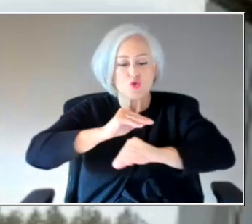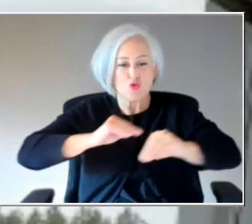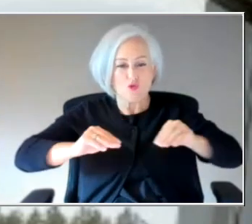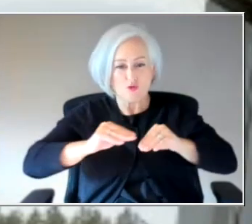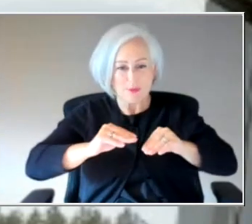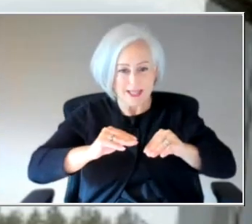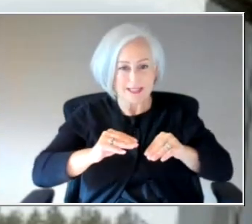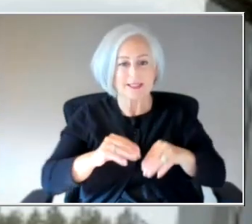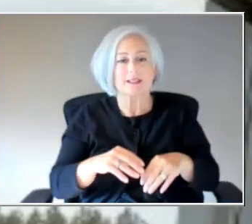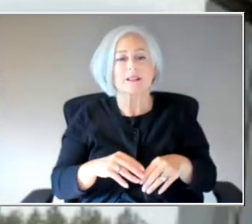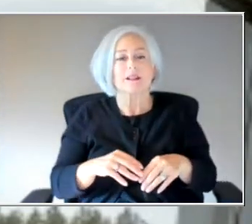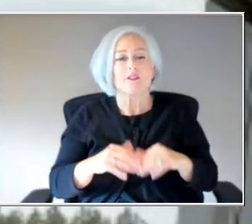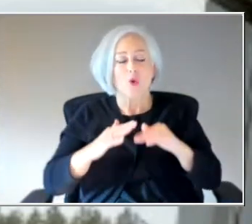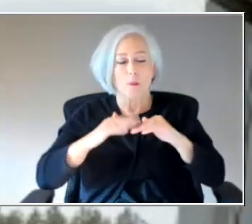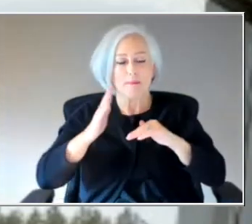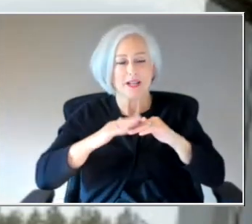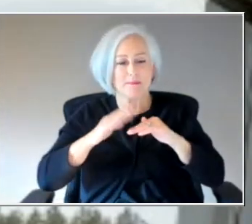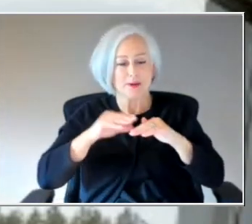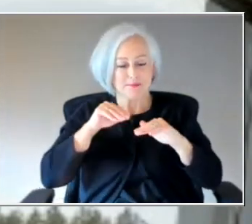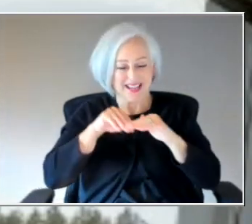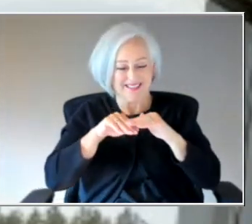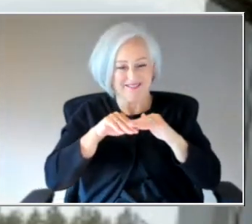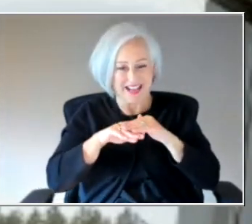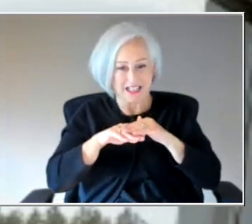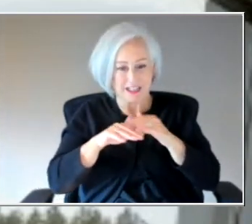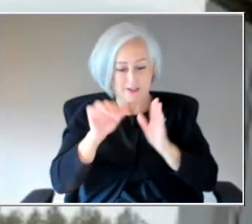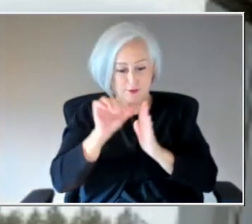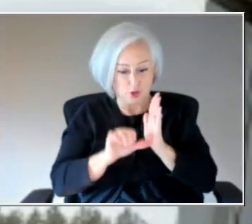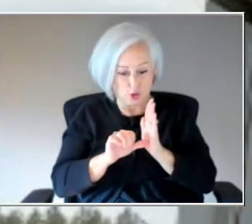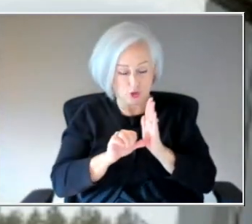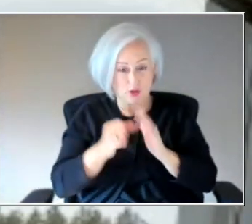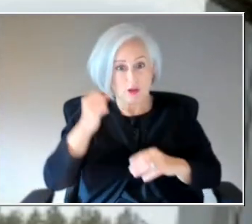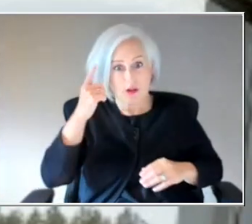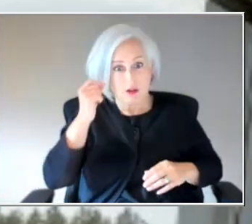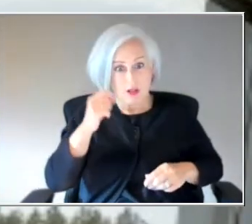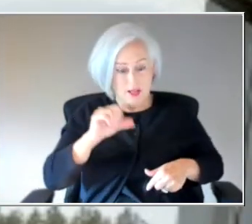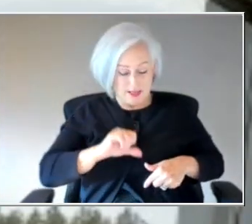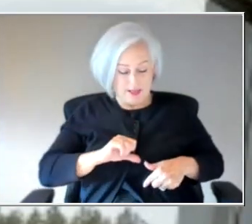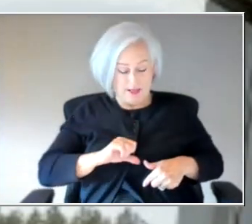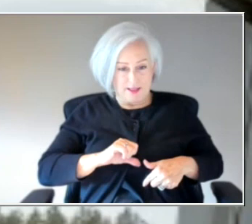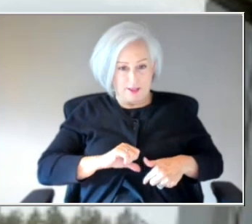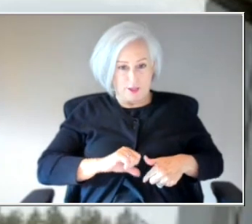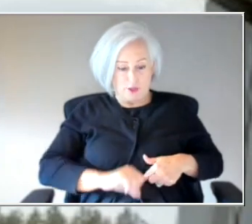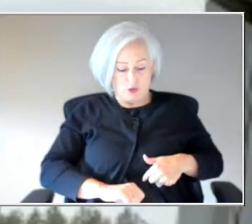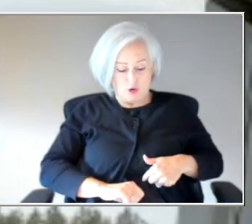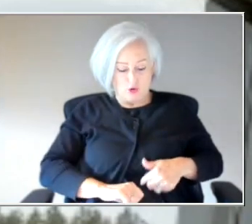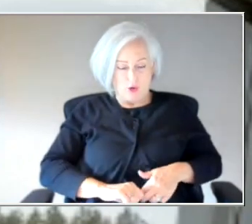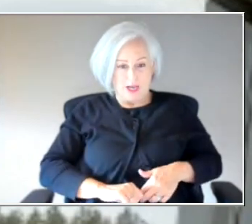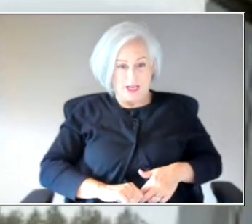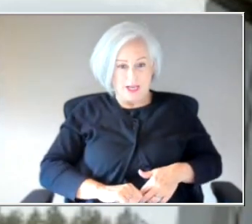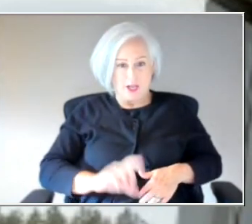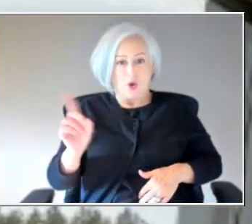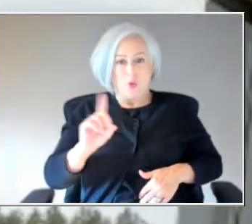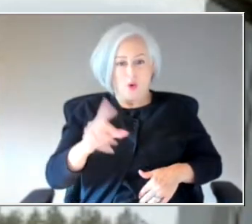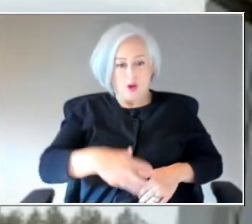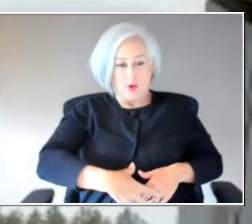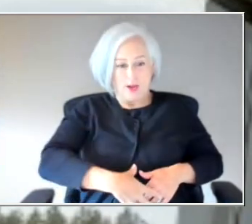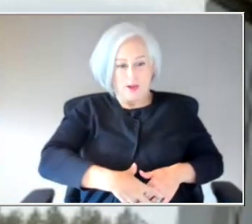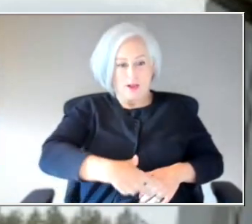invasive surgery. I'll bet the incision around her belly button is where the kidney comes out, so it's kind of like a hand